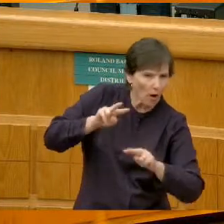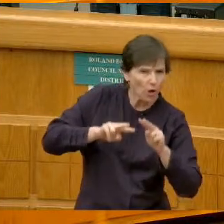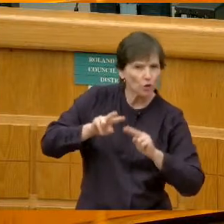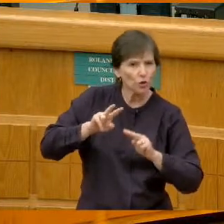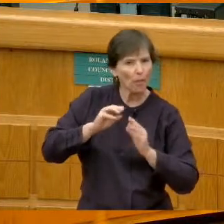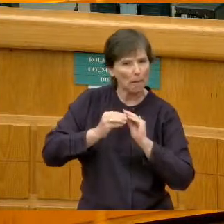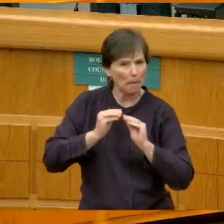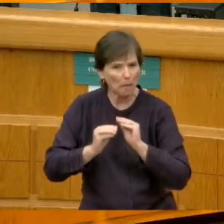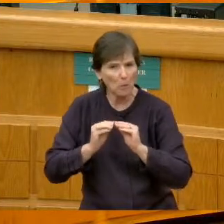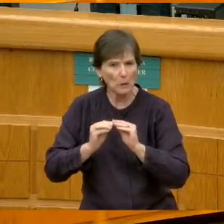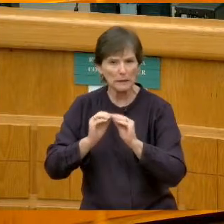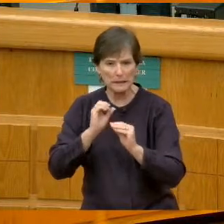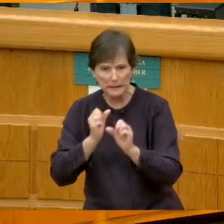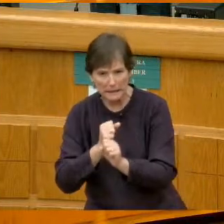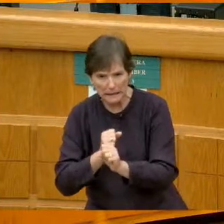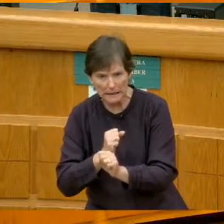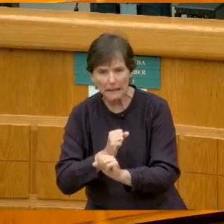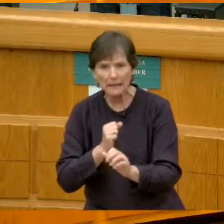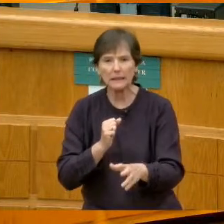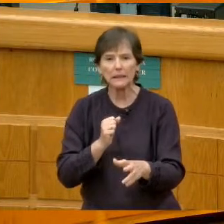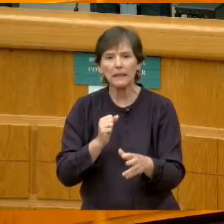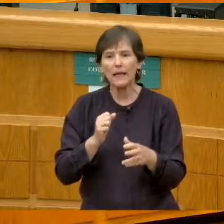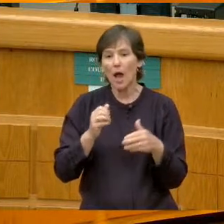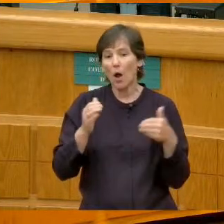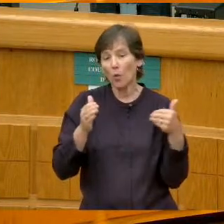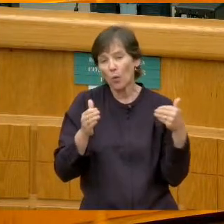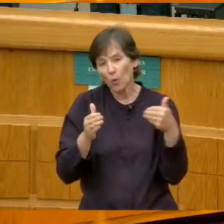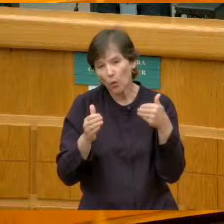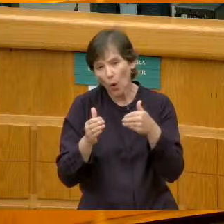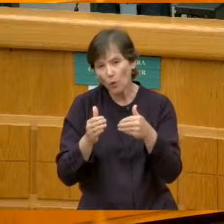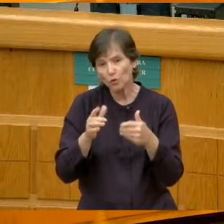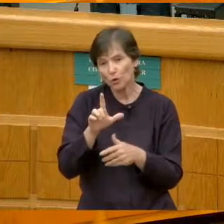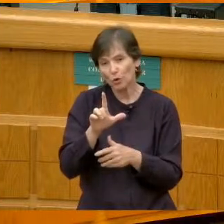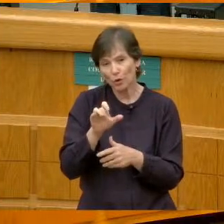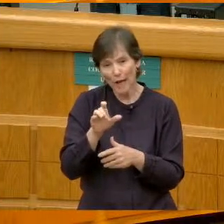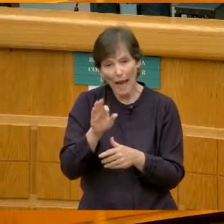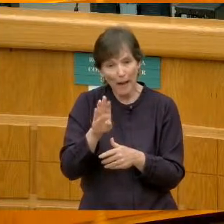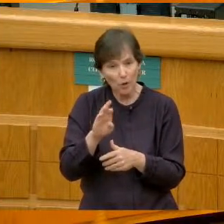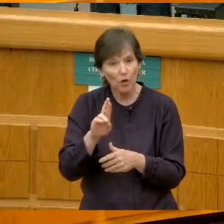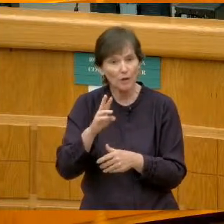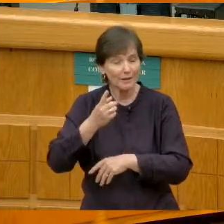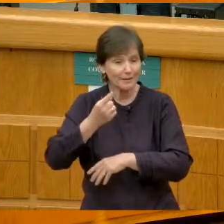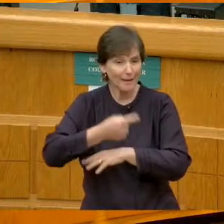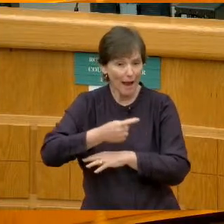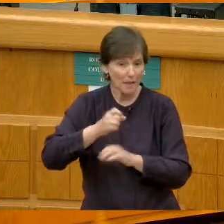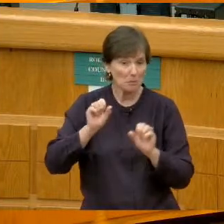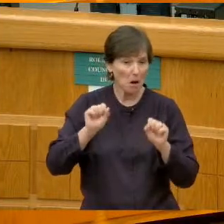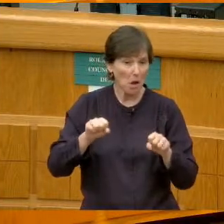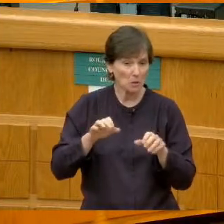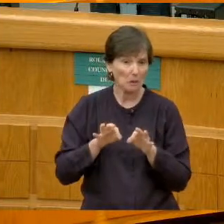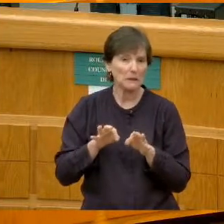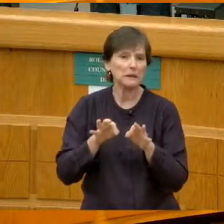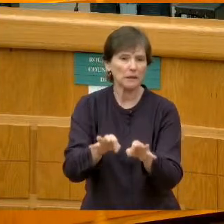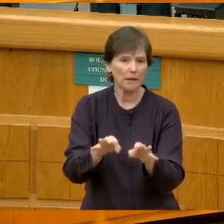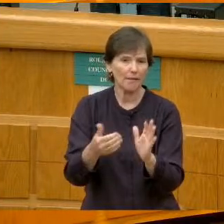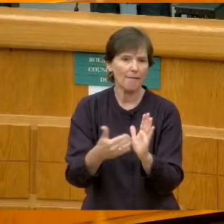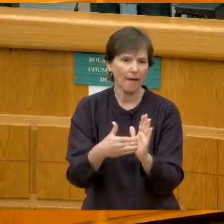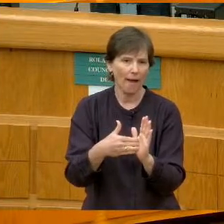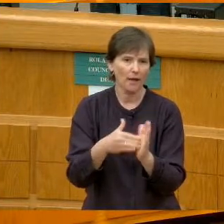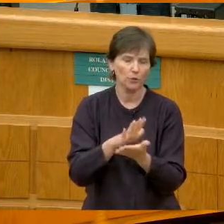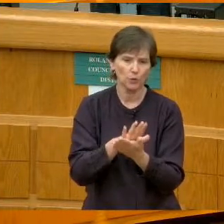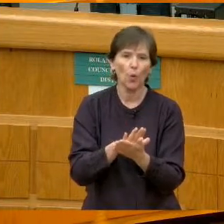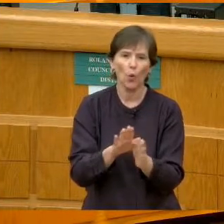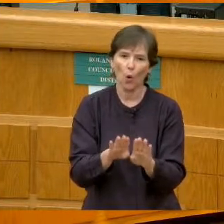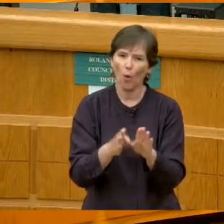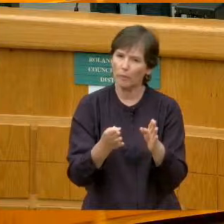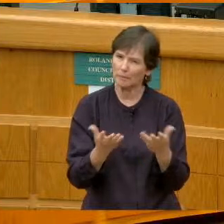that Labor Day, we may extend the order depending on how we're doing here in the county when it comes to COVID. And I think